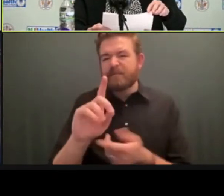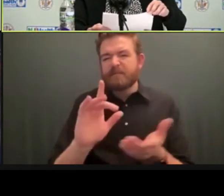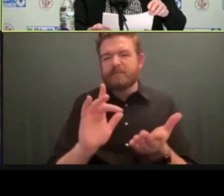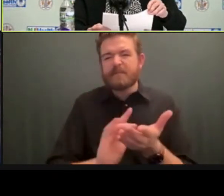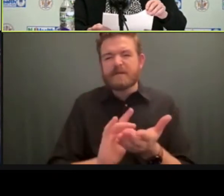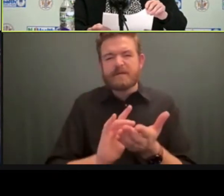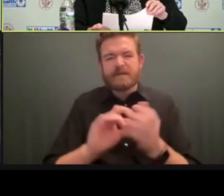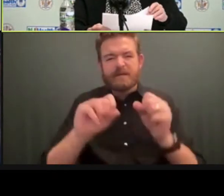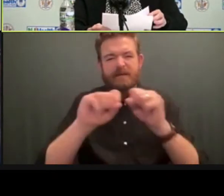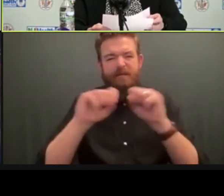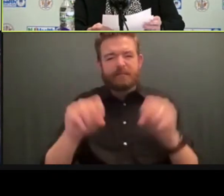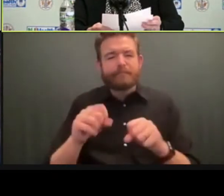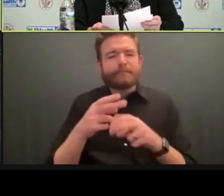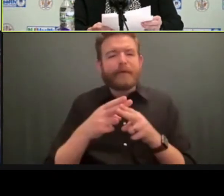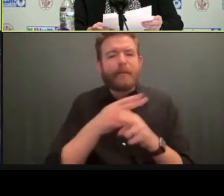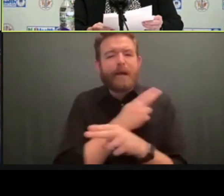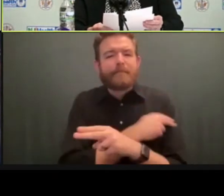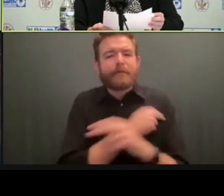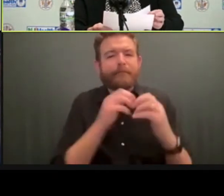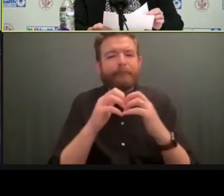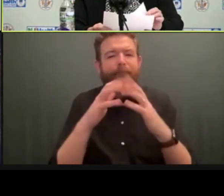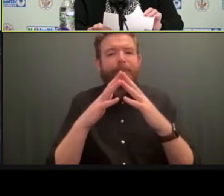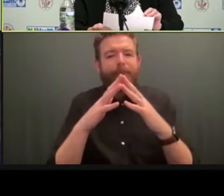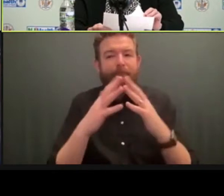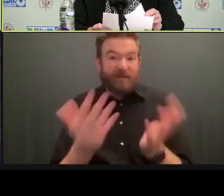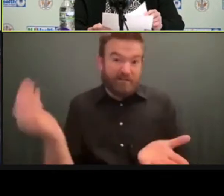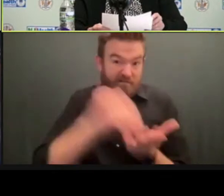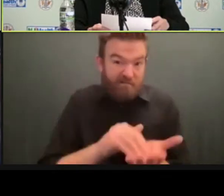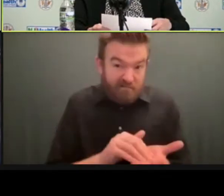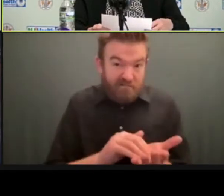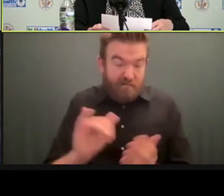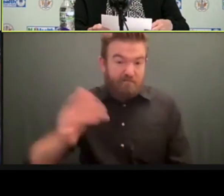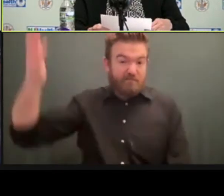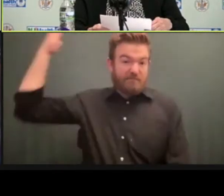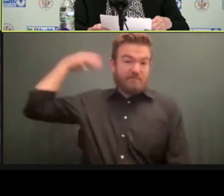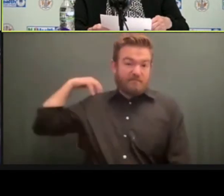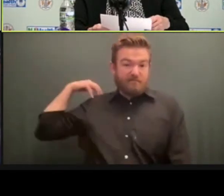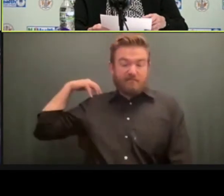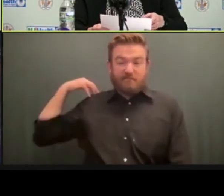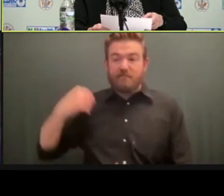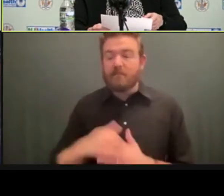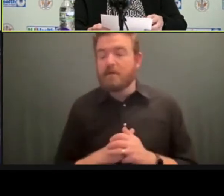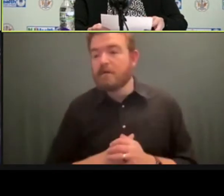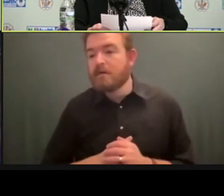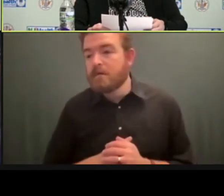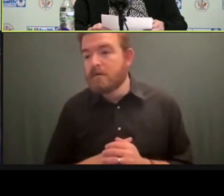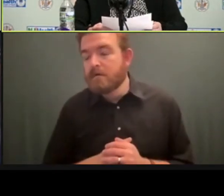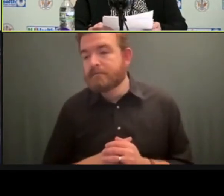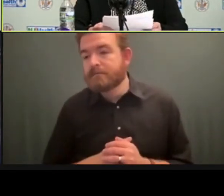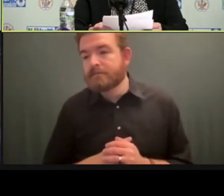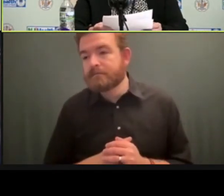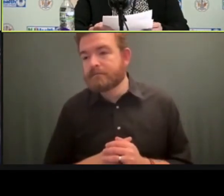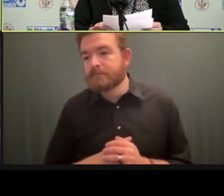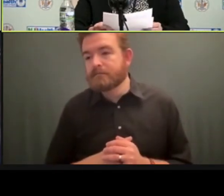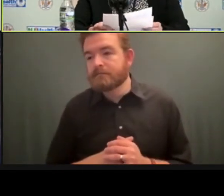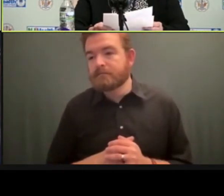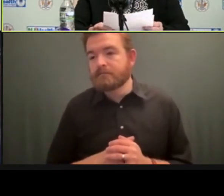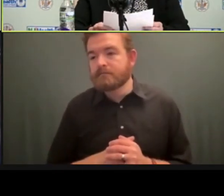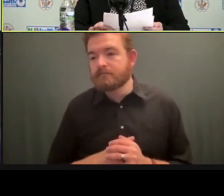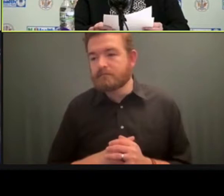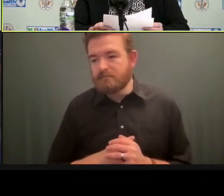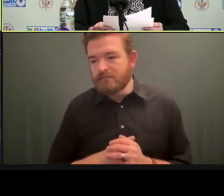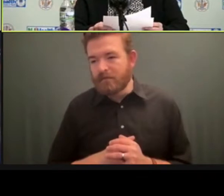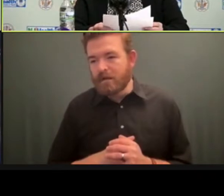capacity off the site of hospitals actually strained the clinical staff. So we will keep the